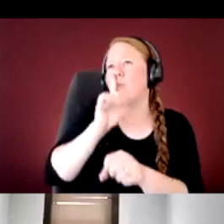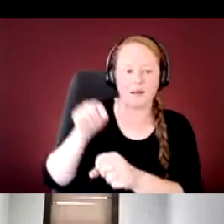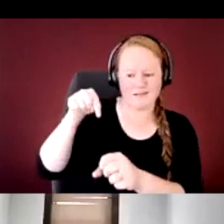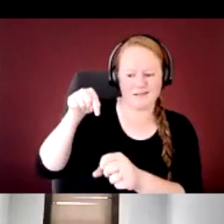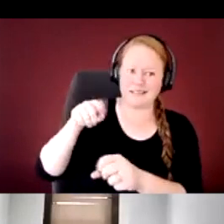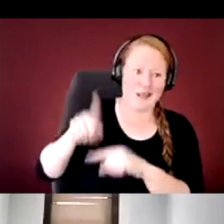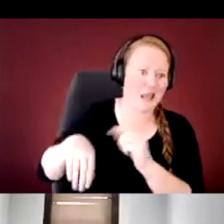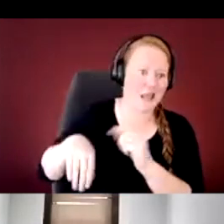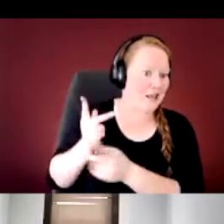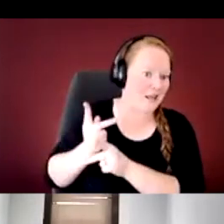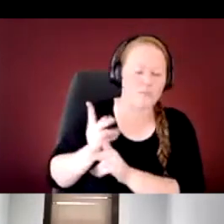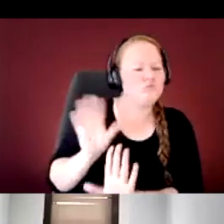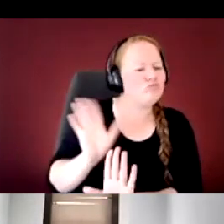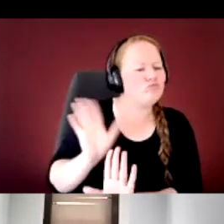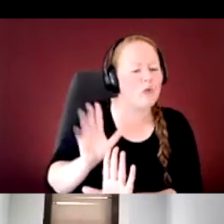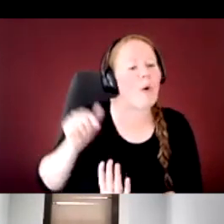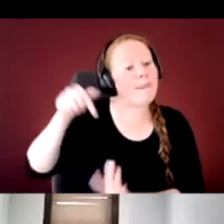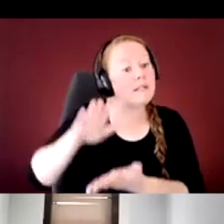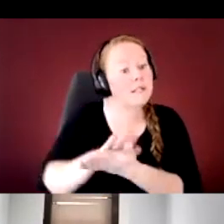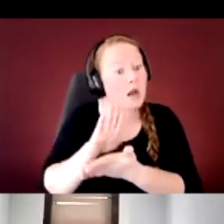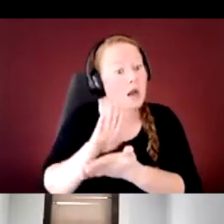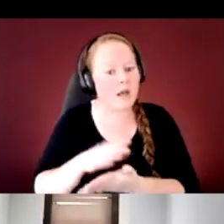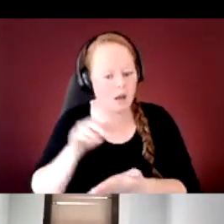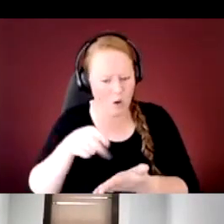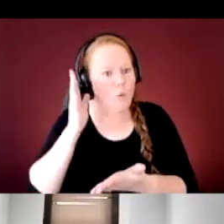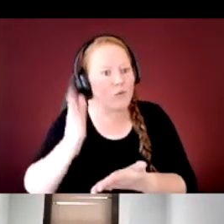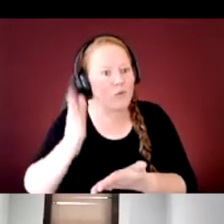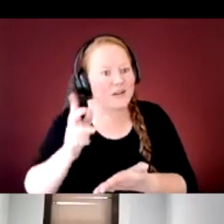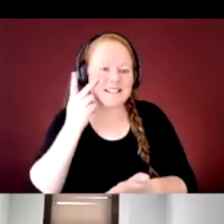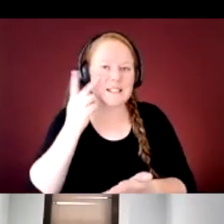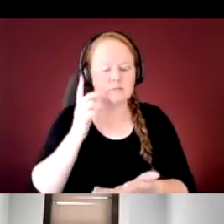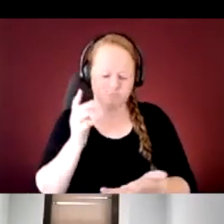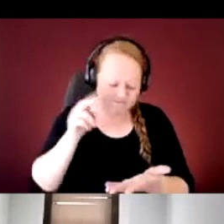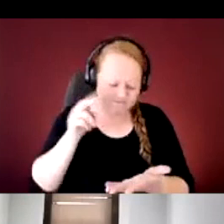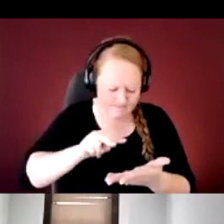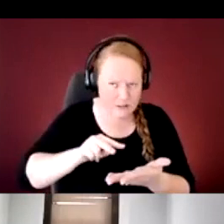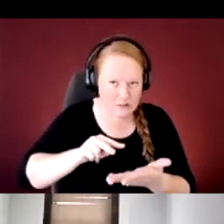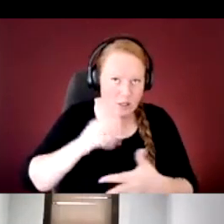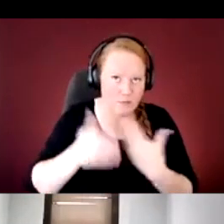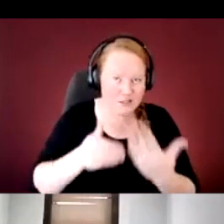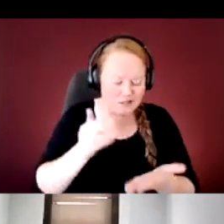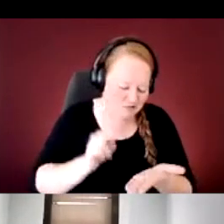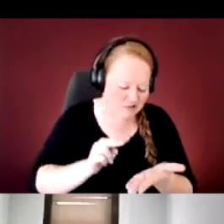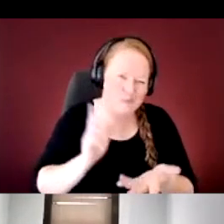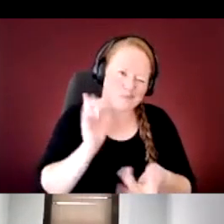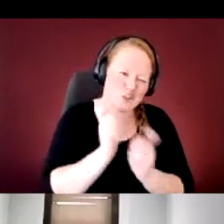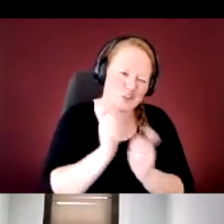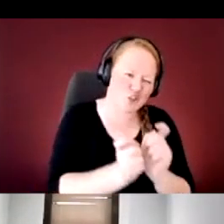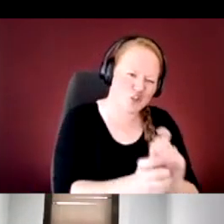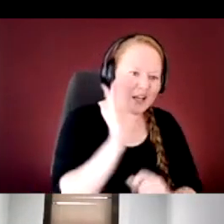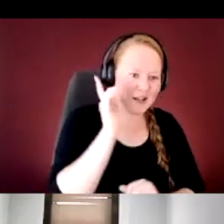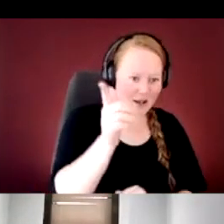document will likely and appropriately see changes and adjustments as it moves through the political process. I also say this to